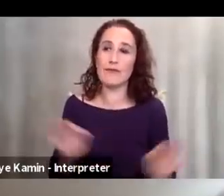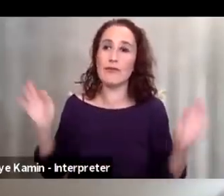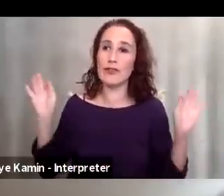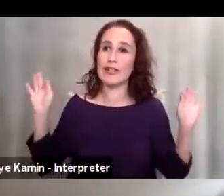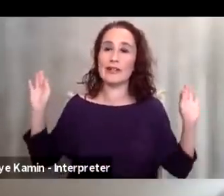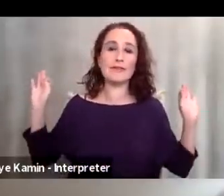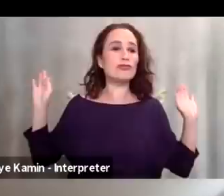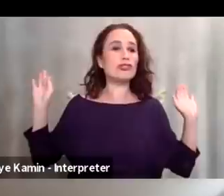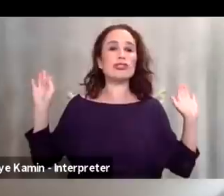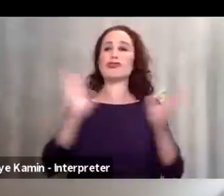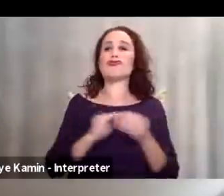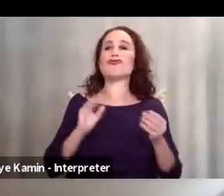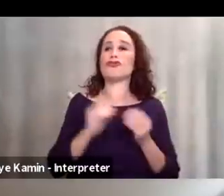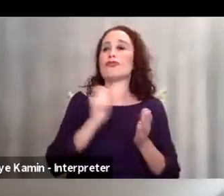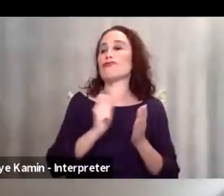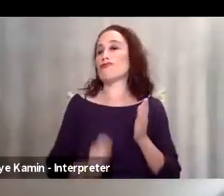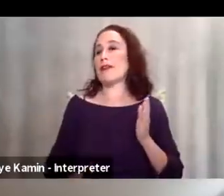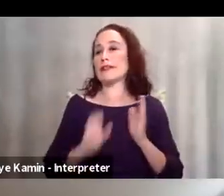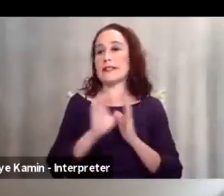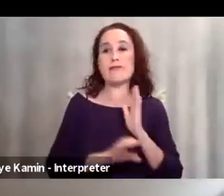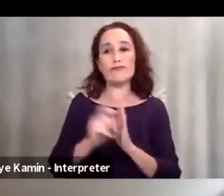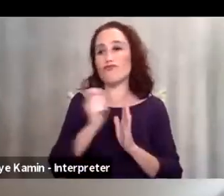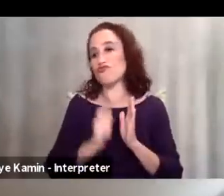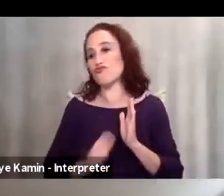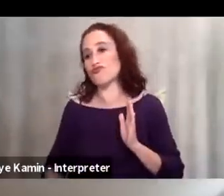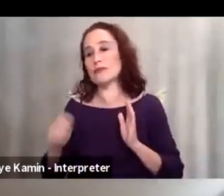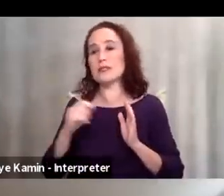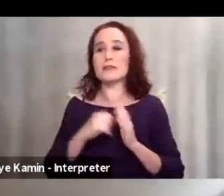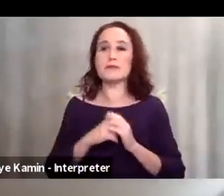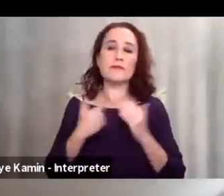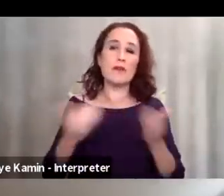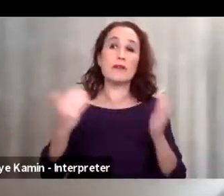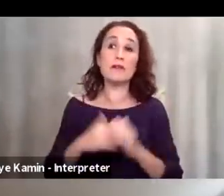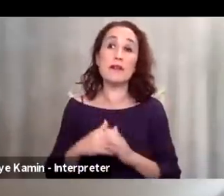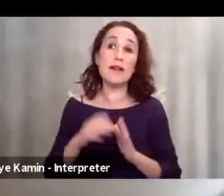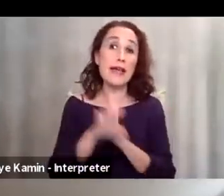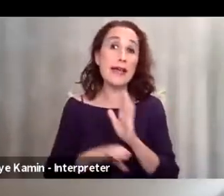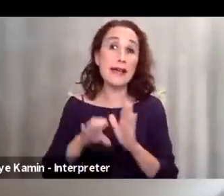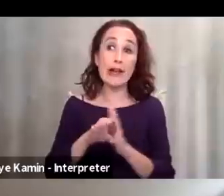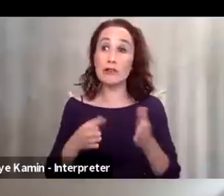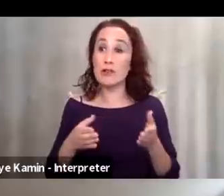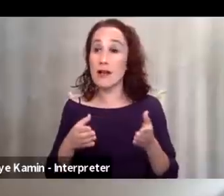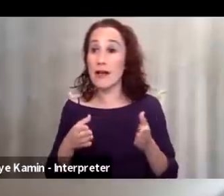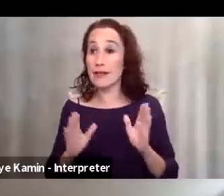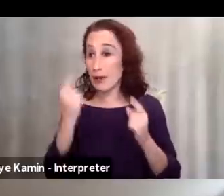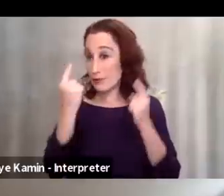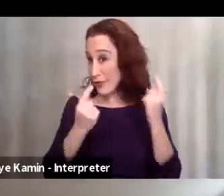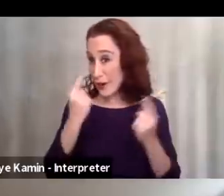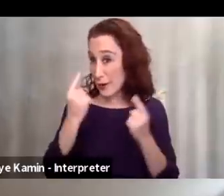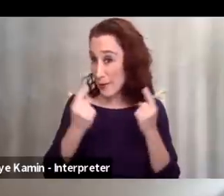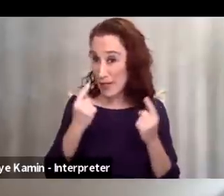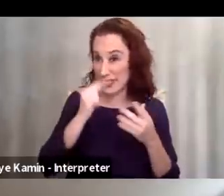write the story, write the character. I didn't have any sense of what my characters were allowed to think about